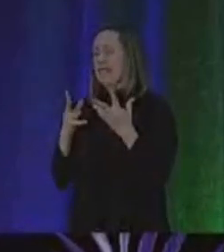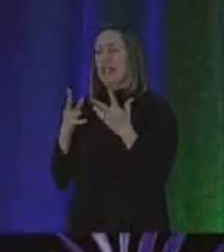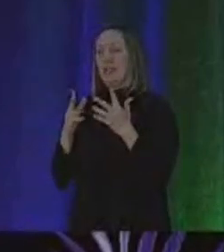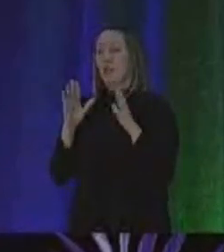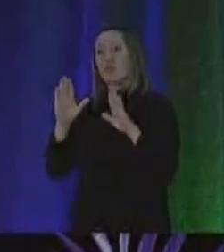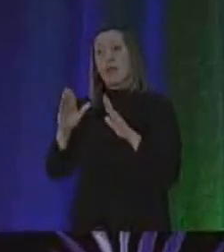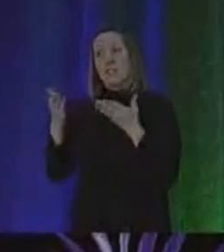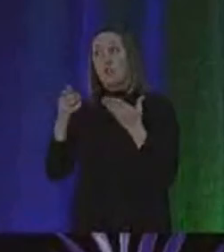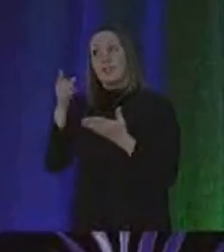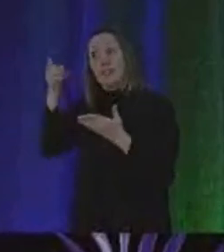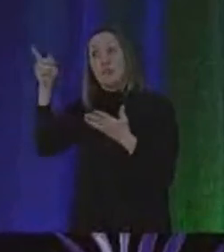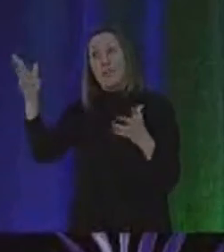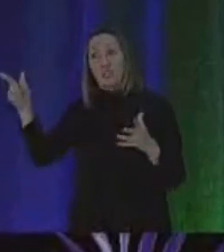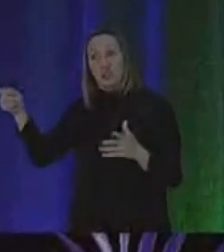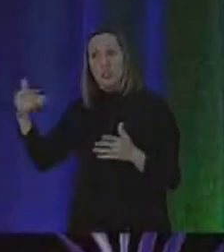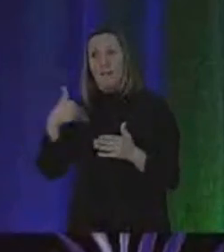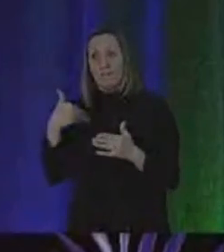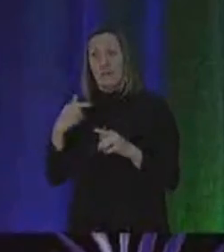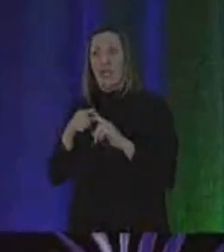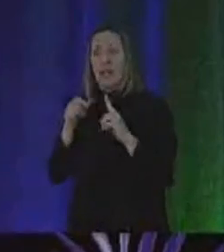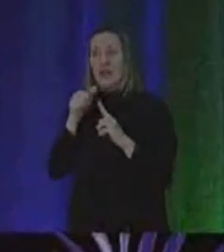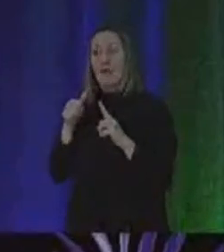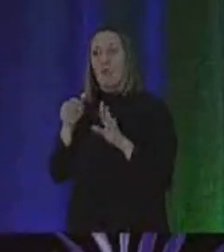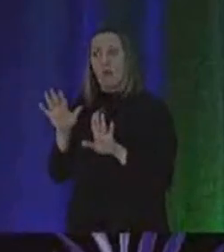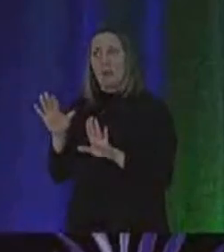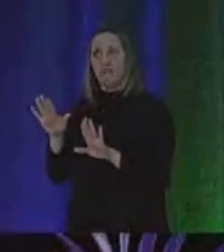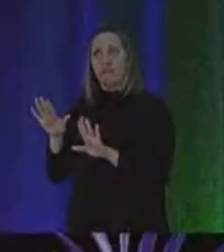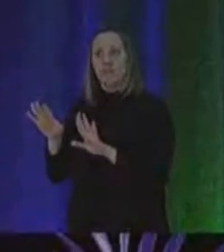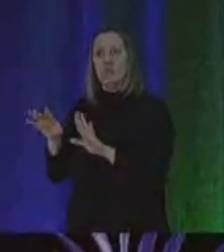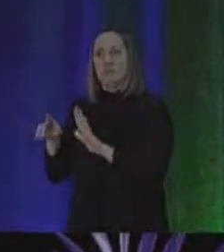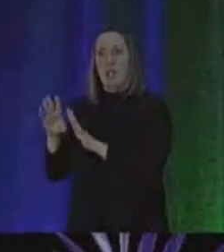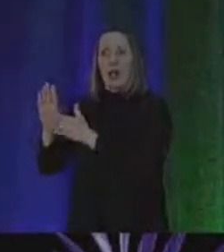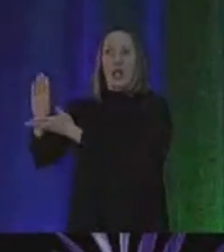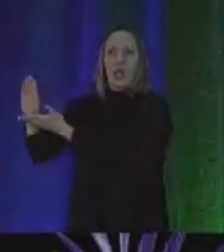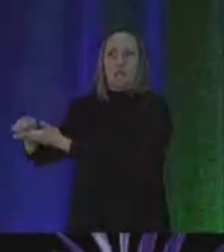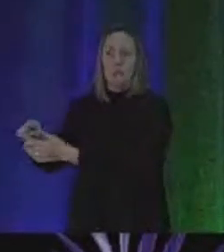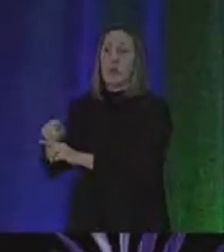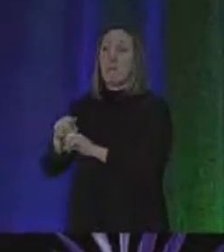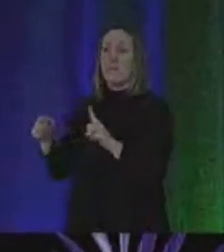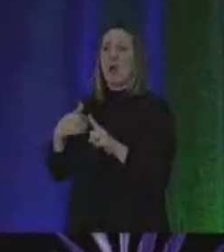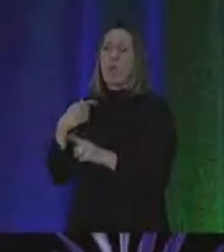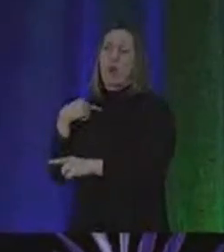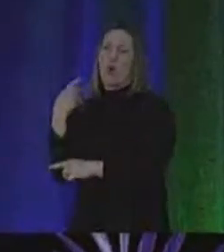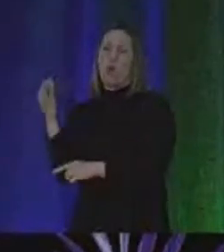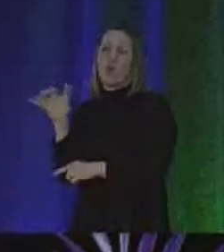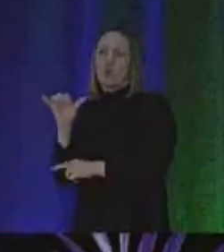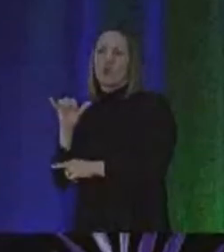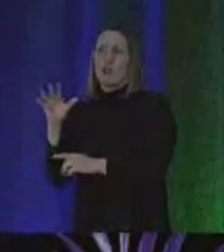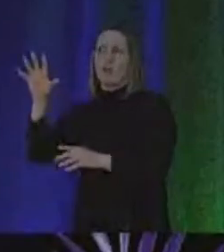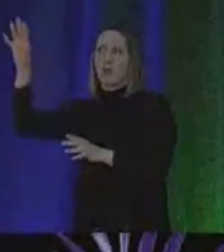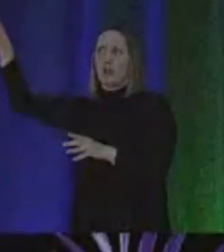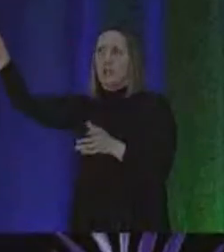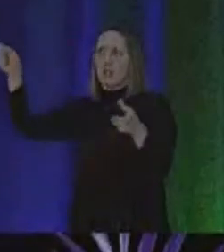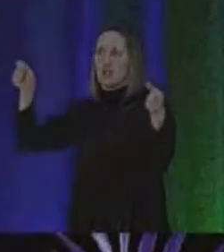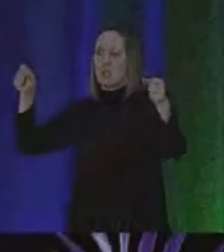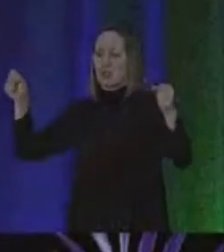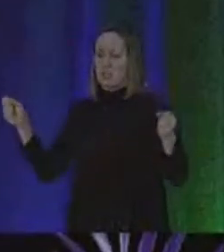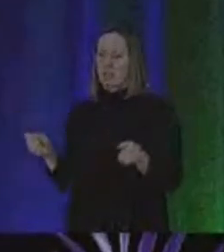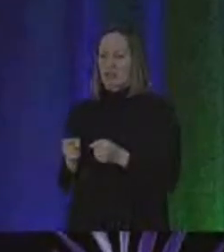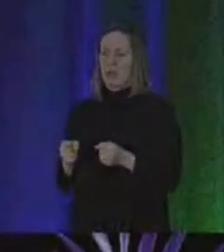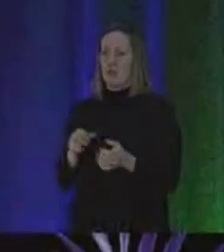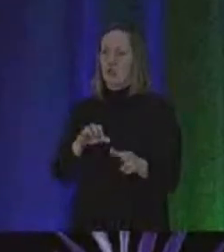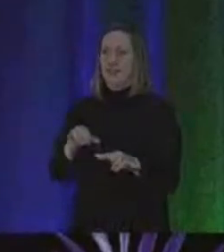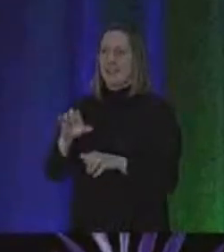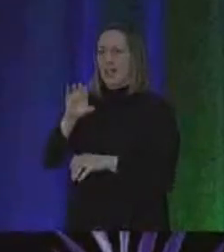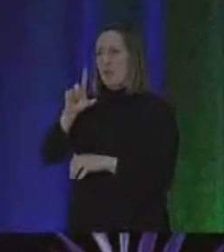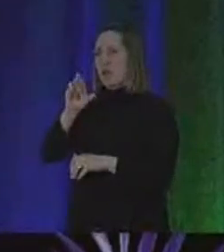services out there already, and don't want to take anything away from them. But what does it look like when it's all under the same cloud provider? That's what we're going to be focusing